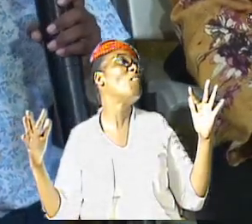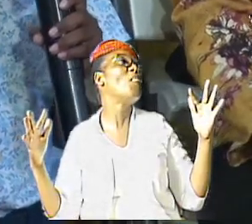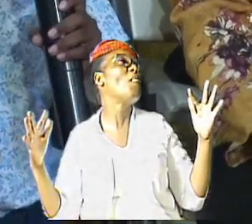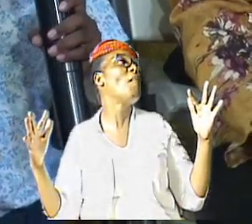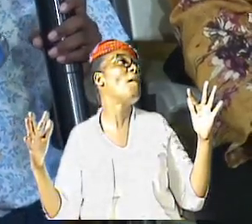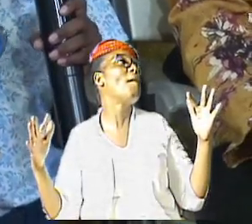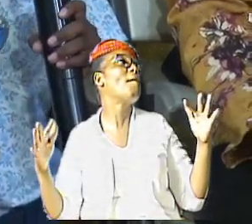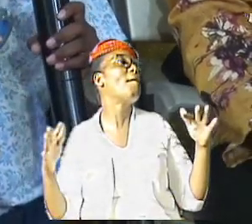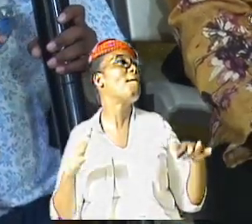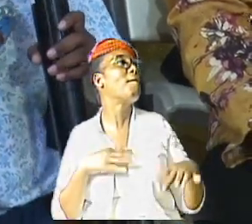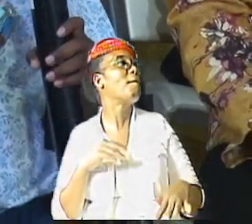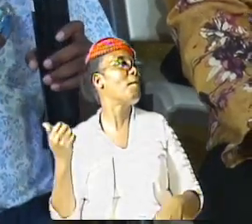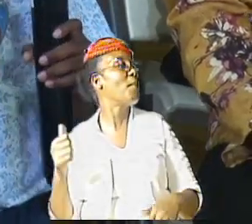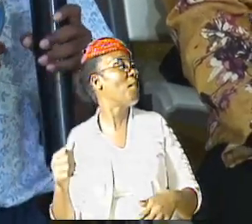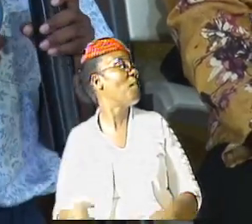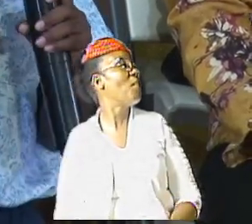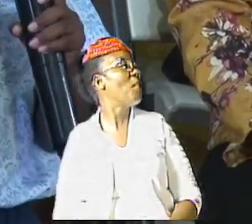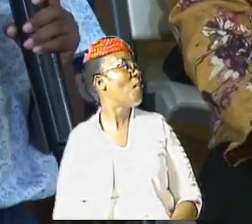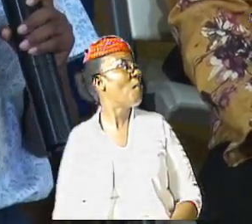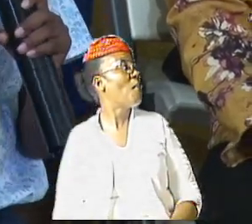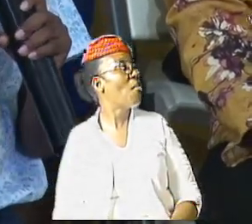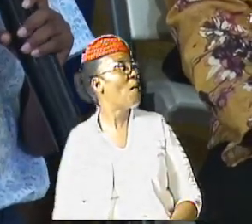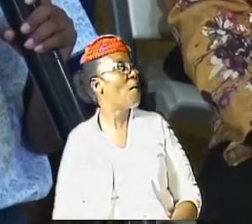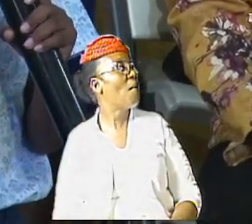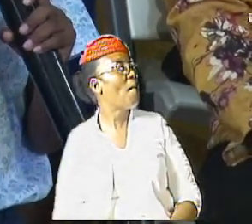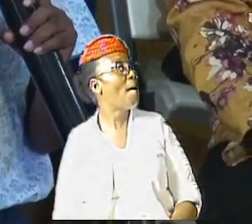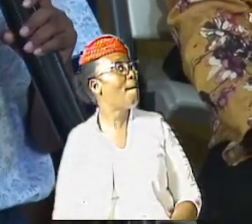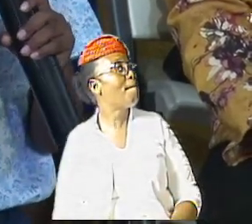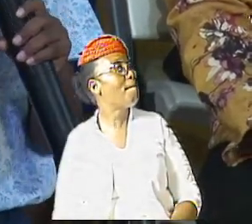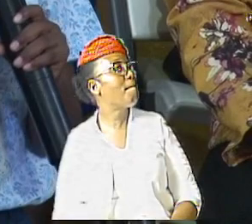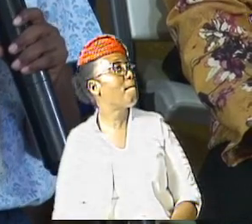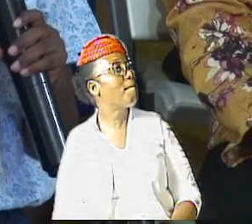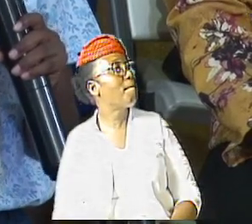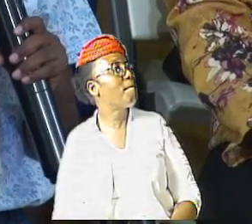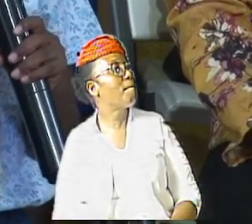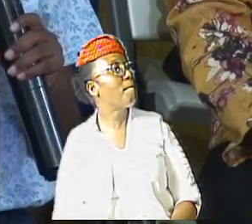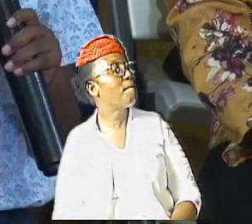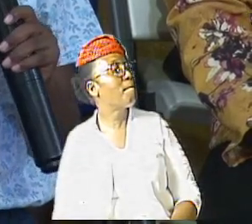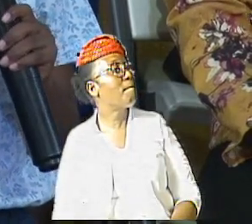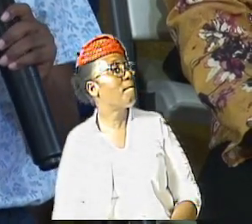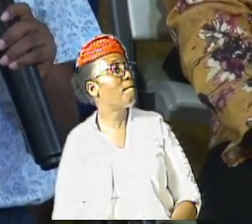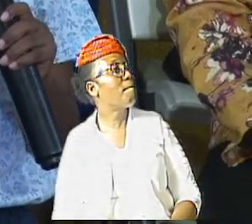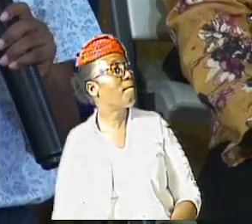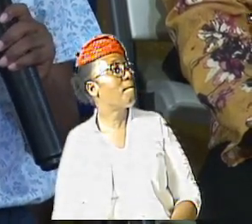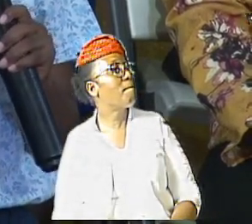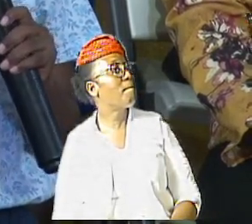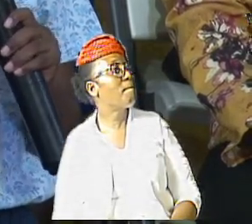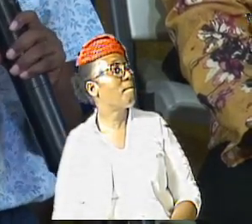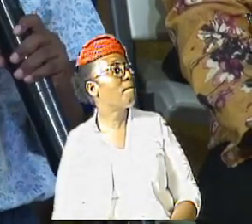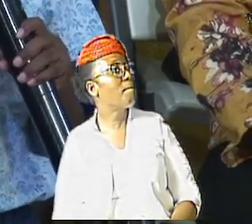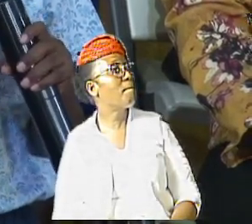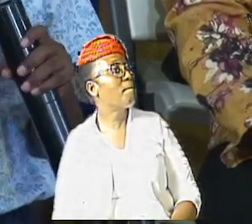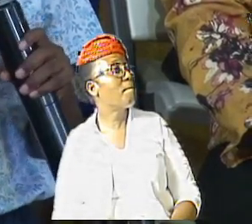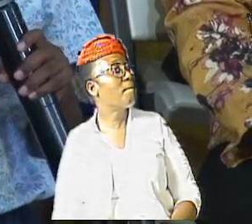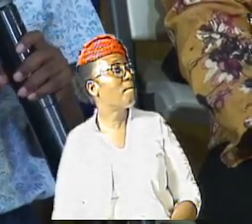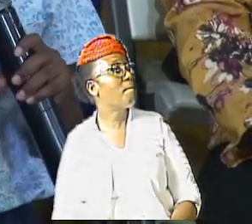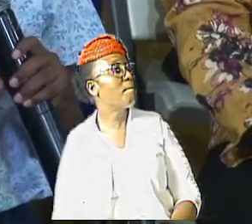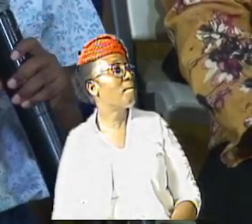and my other song says, you love me. No.